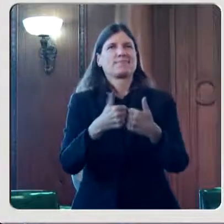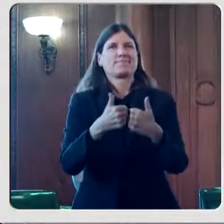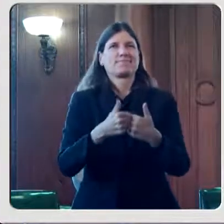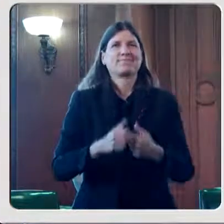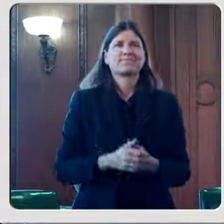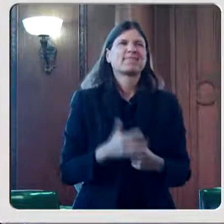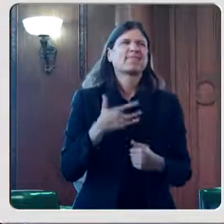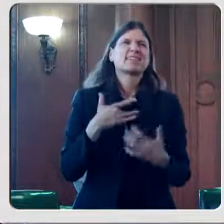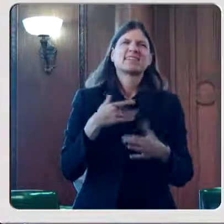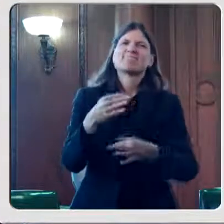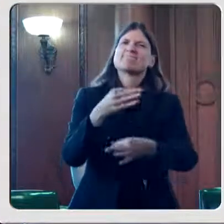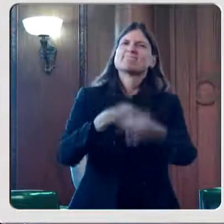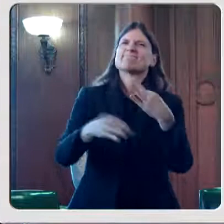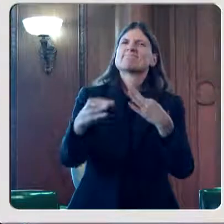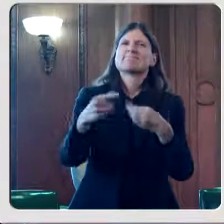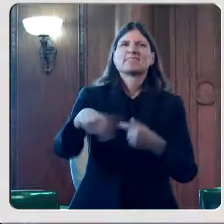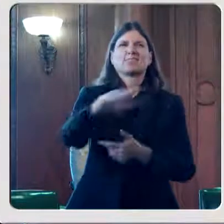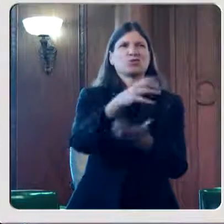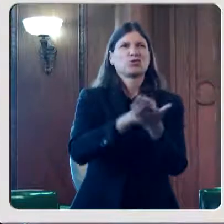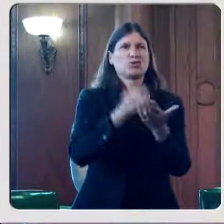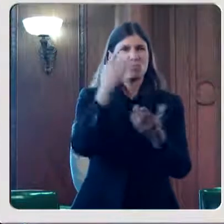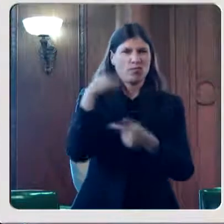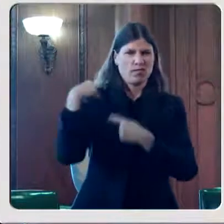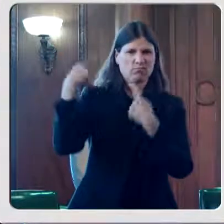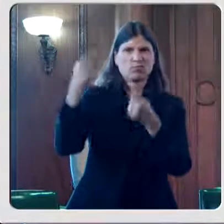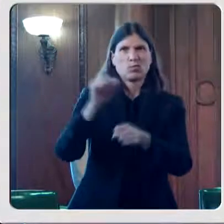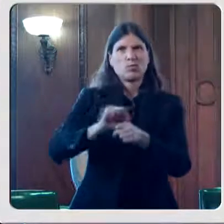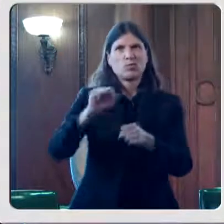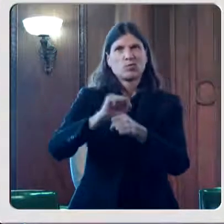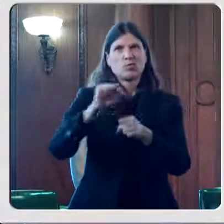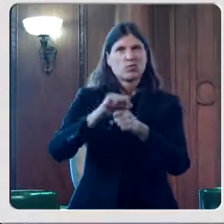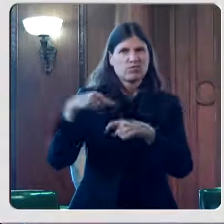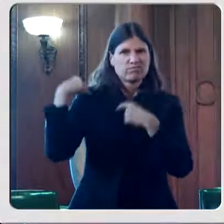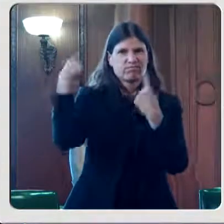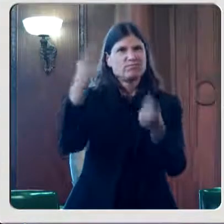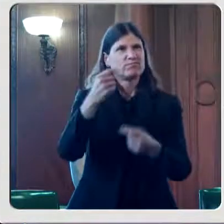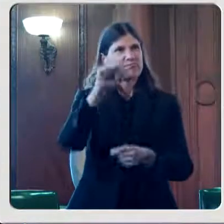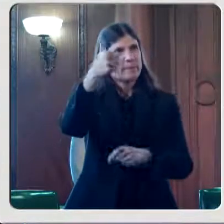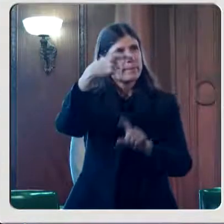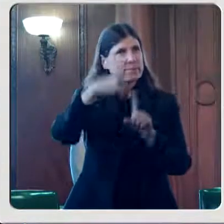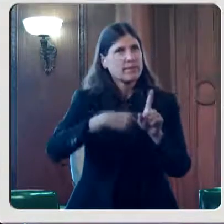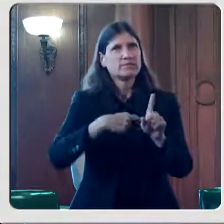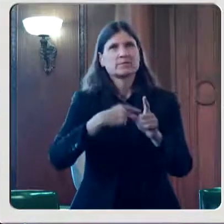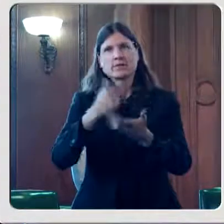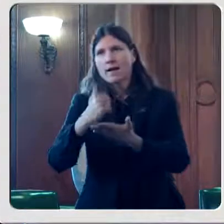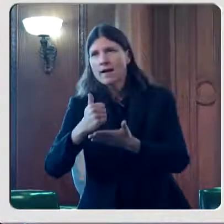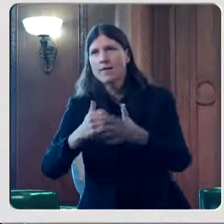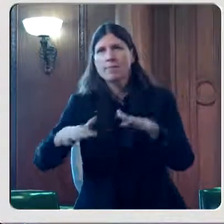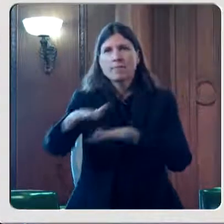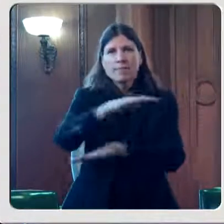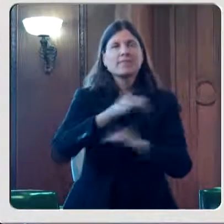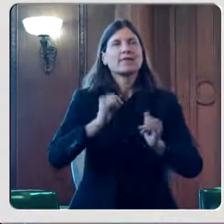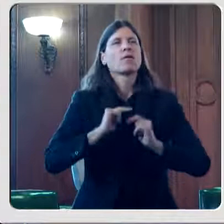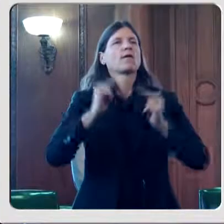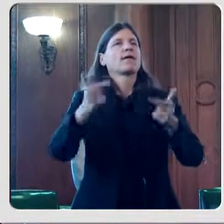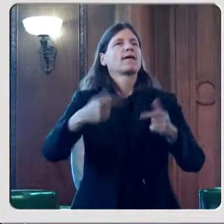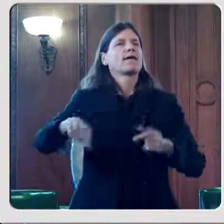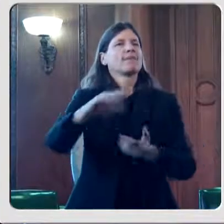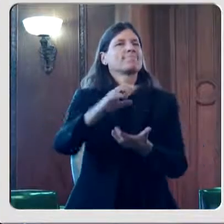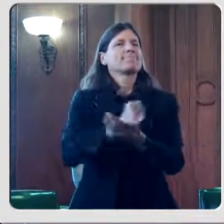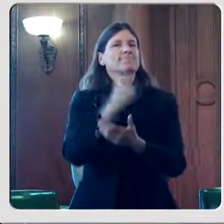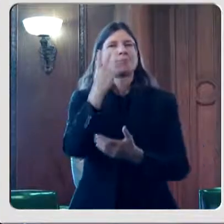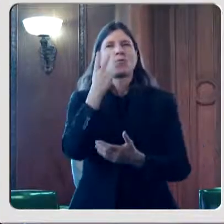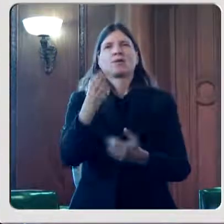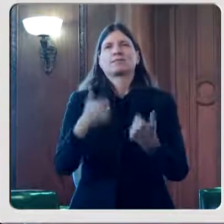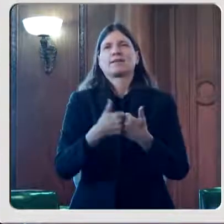heroes throughout this year. As it was discussed last week and also again today, fortunately the trends that we've been seeing